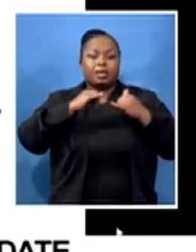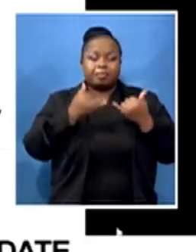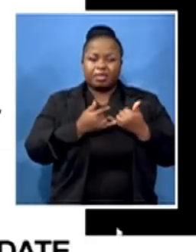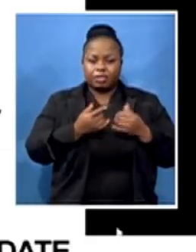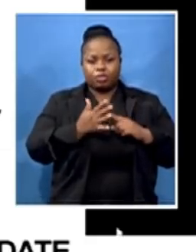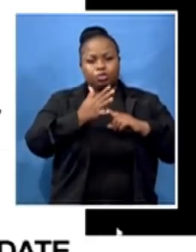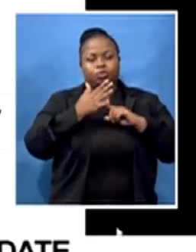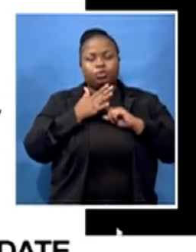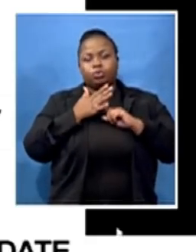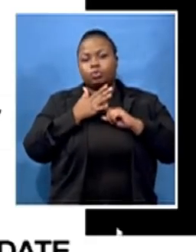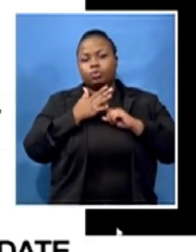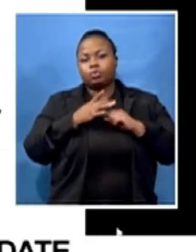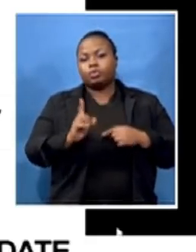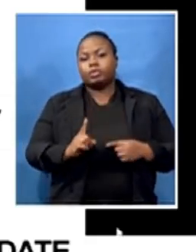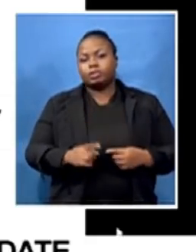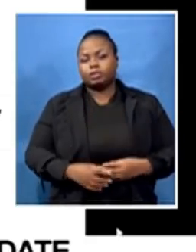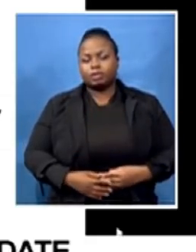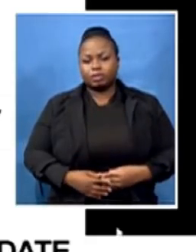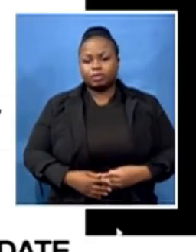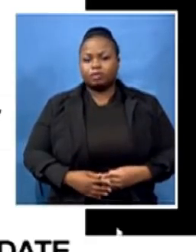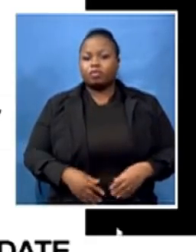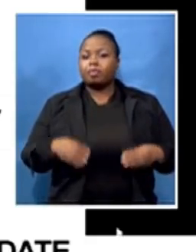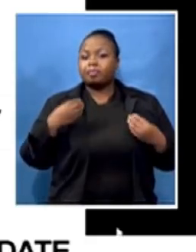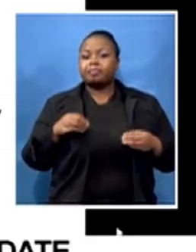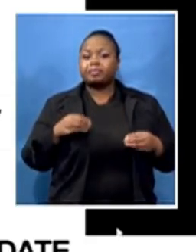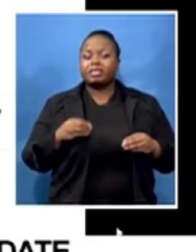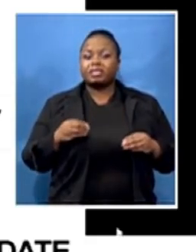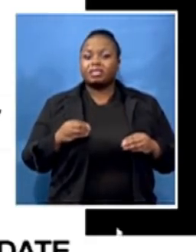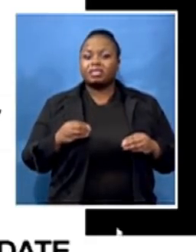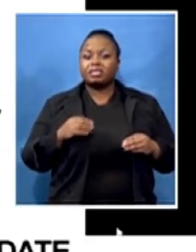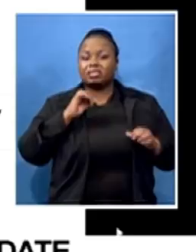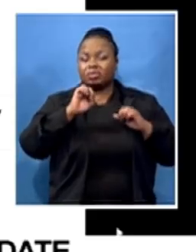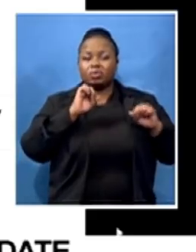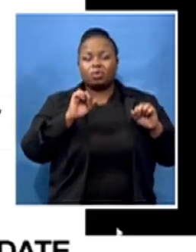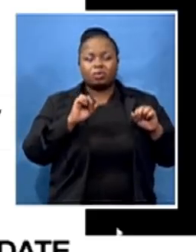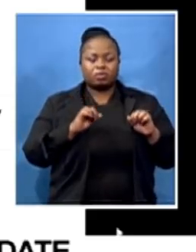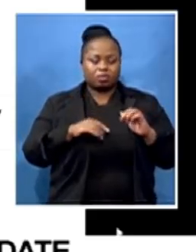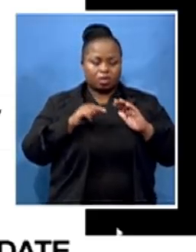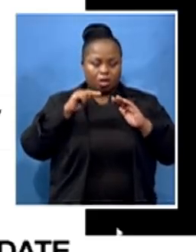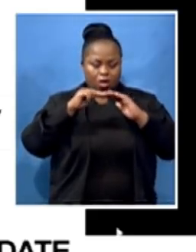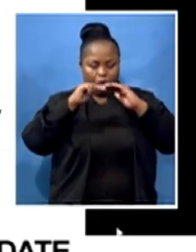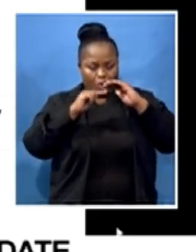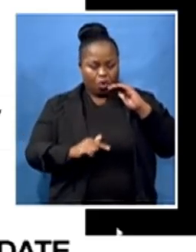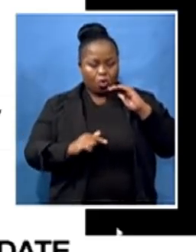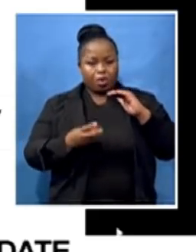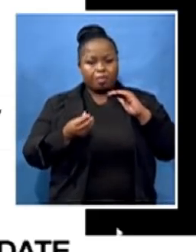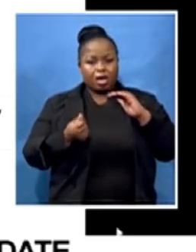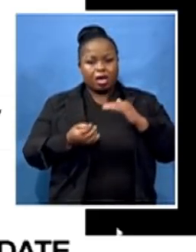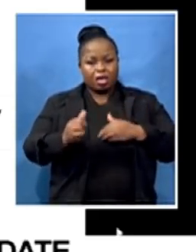of businesses show that they'll have a lower turnover, and about a third of